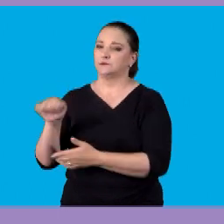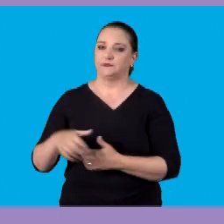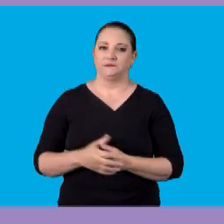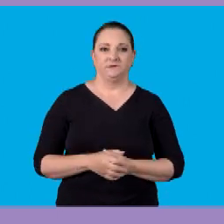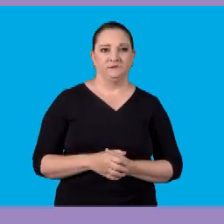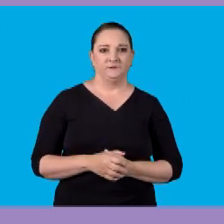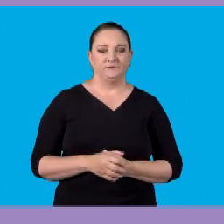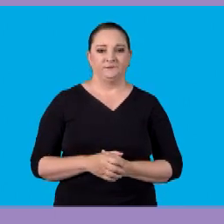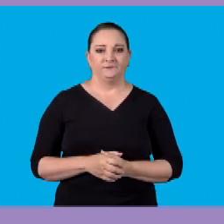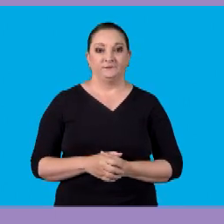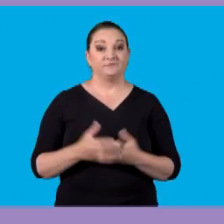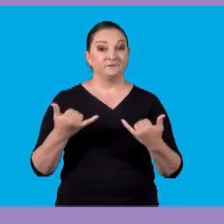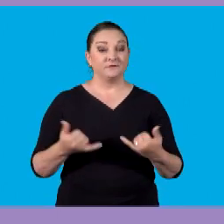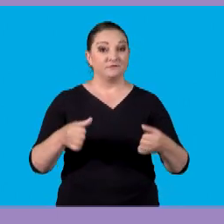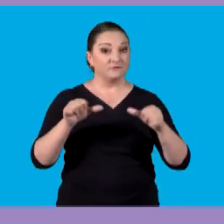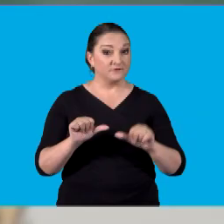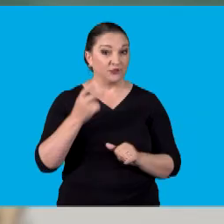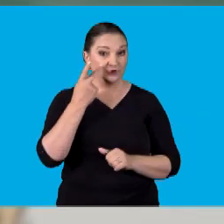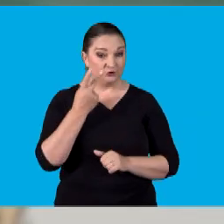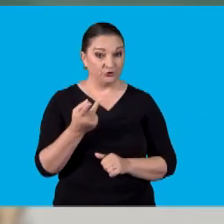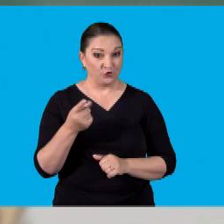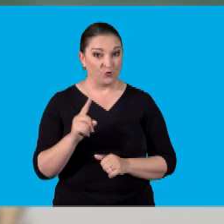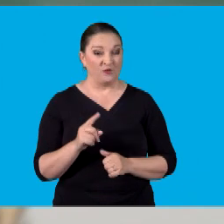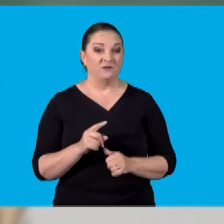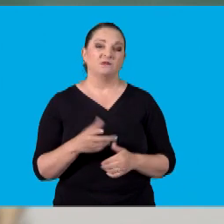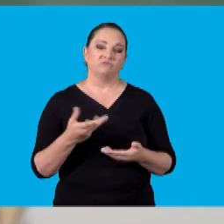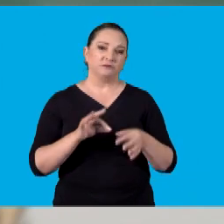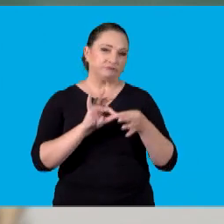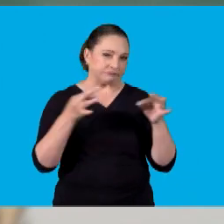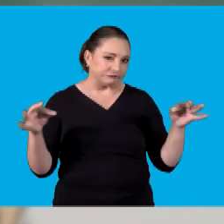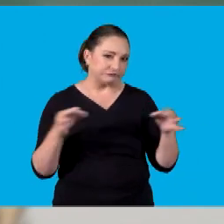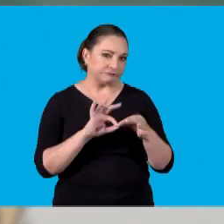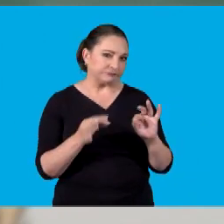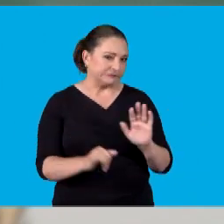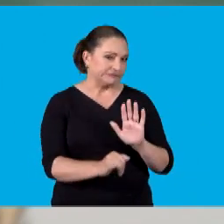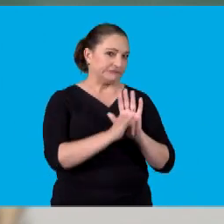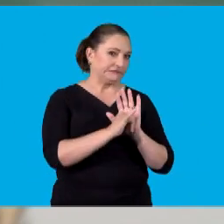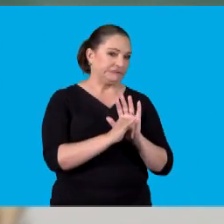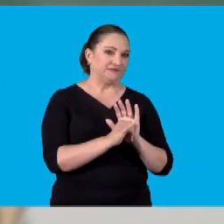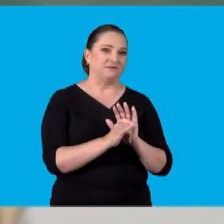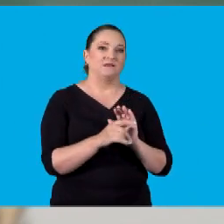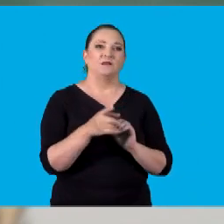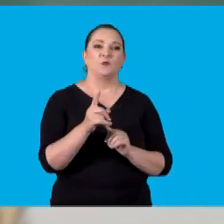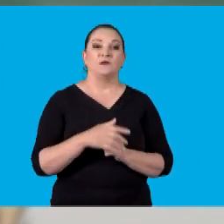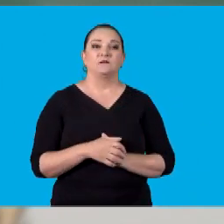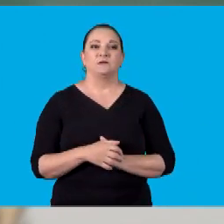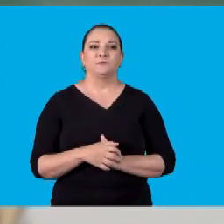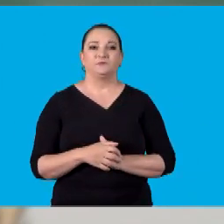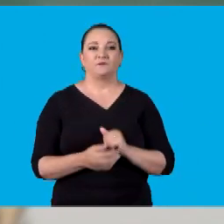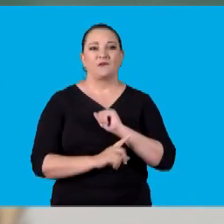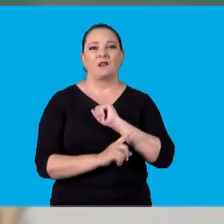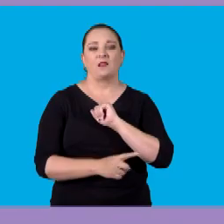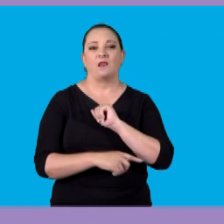at 90 degrees. Let's look at the last property that we need to identify into